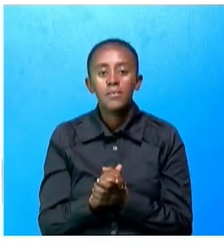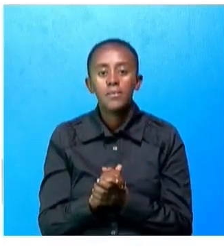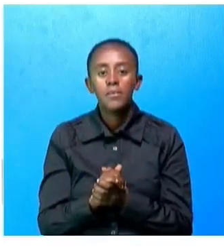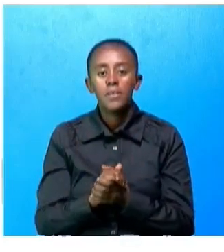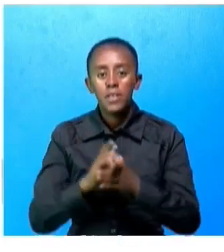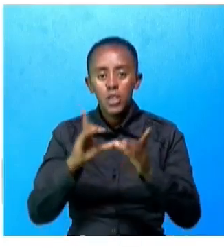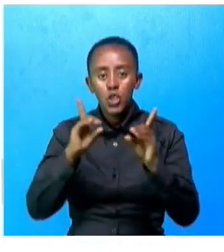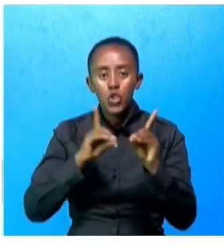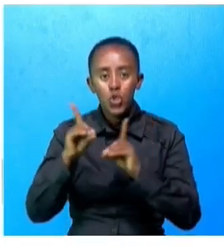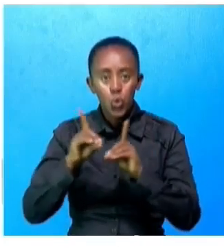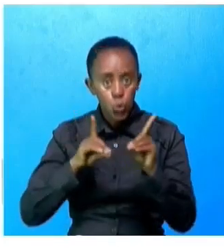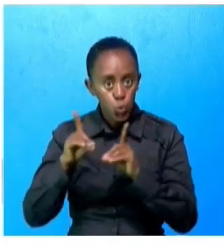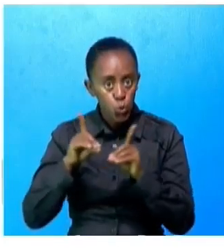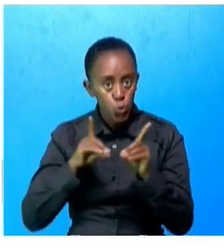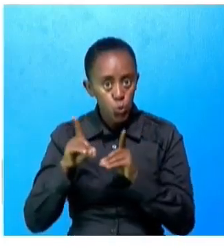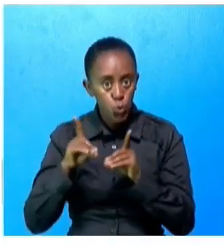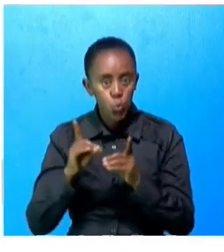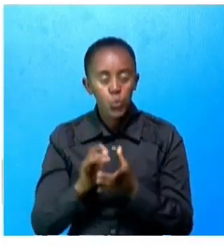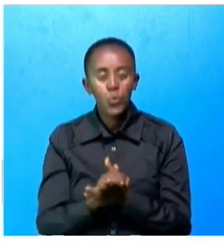do